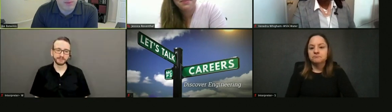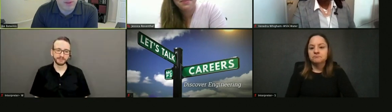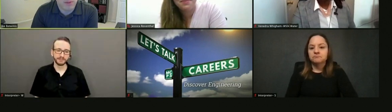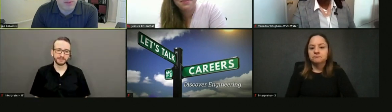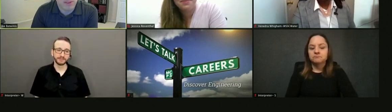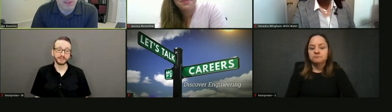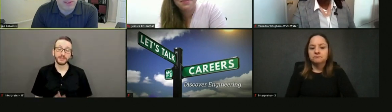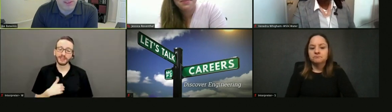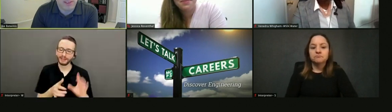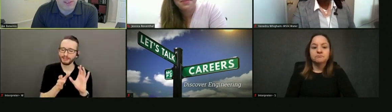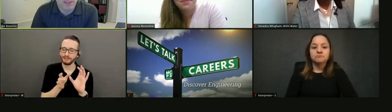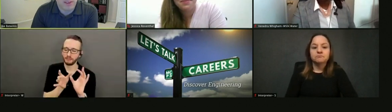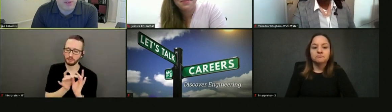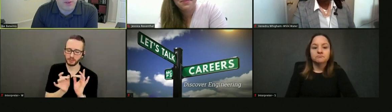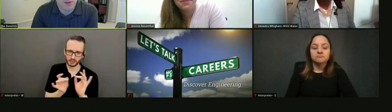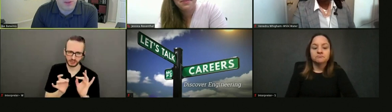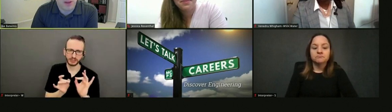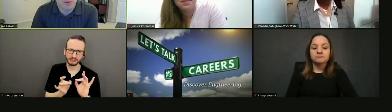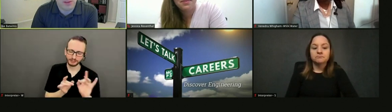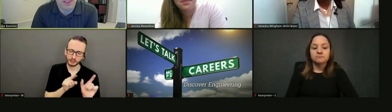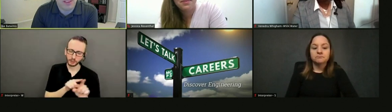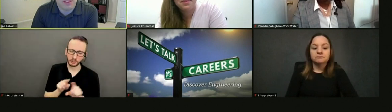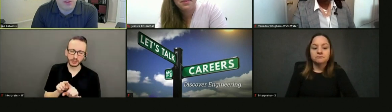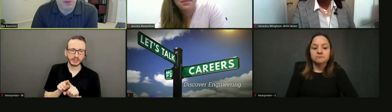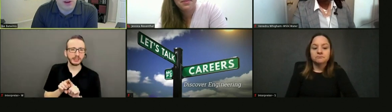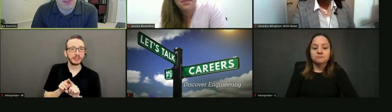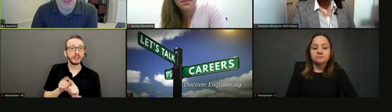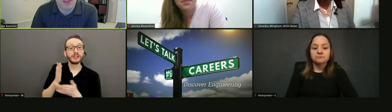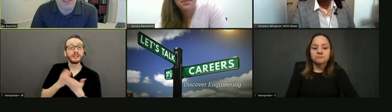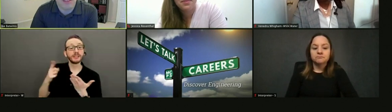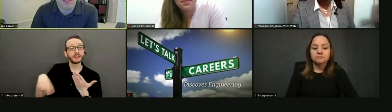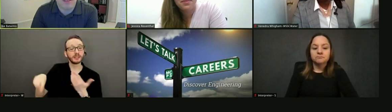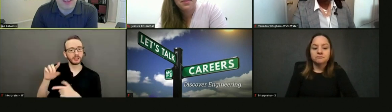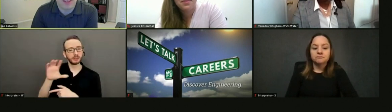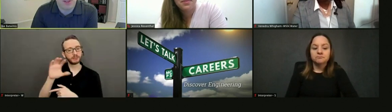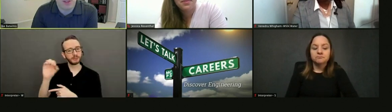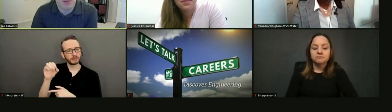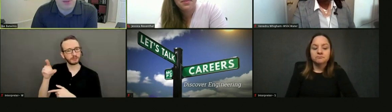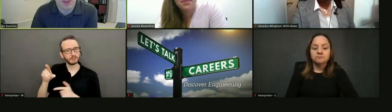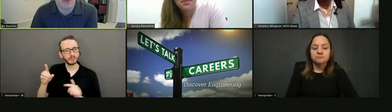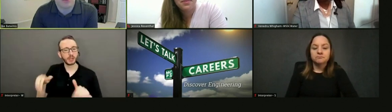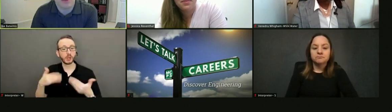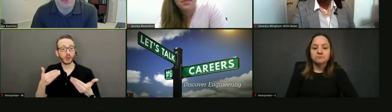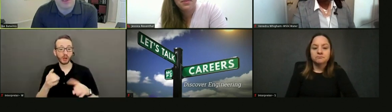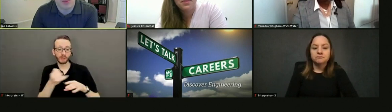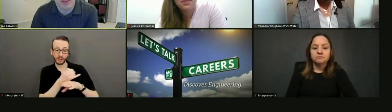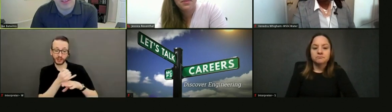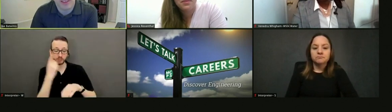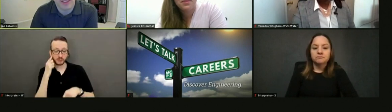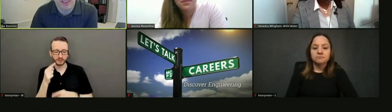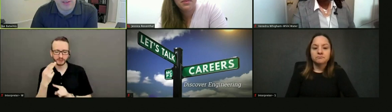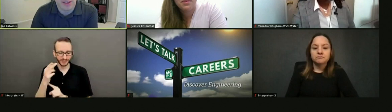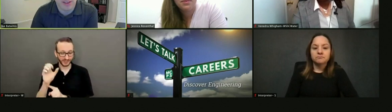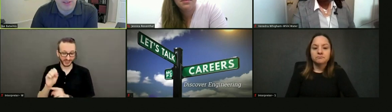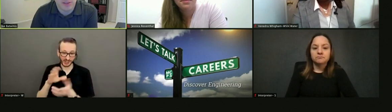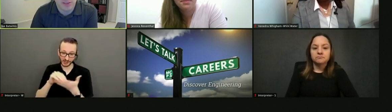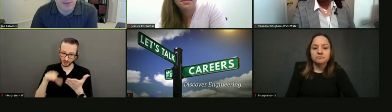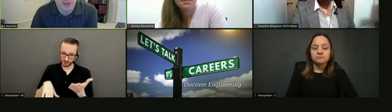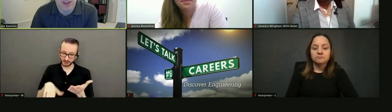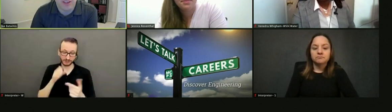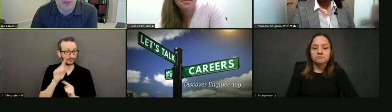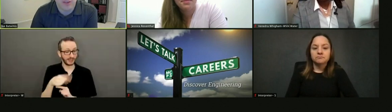Something I wanted to mention was also some companies do offer internships for high school students as well. So not